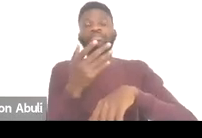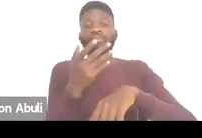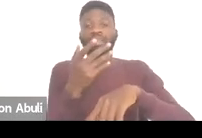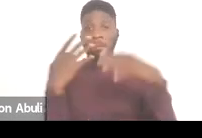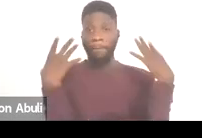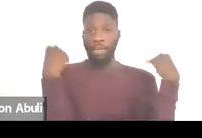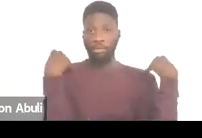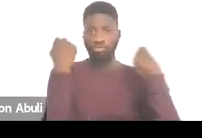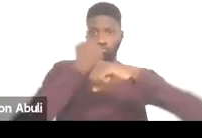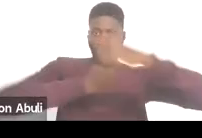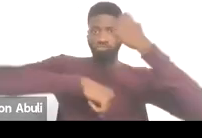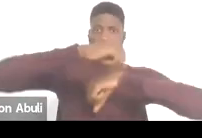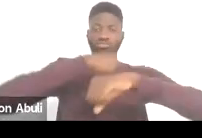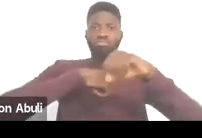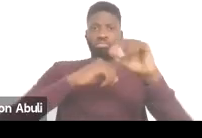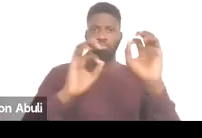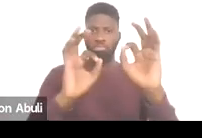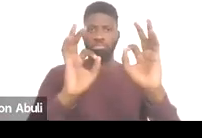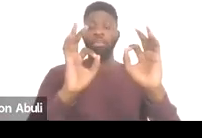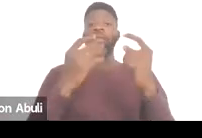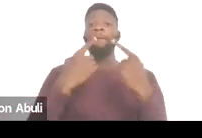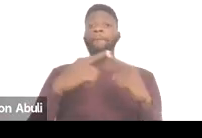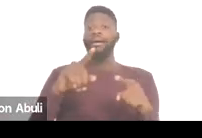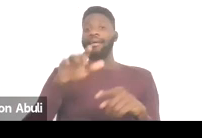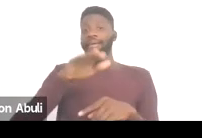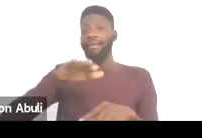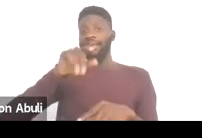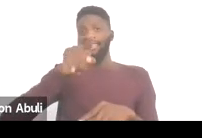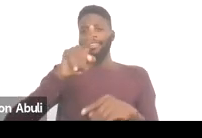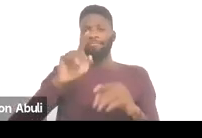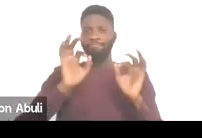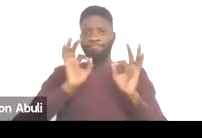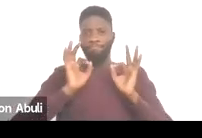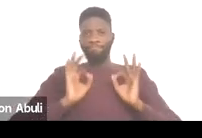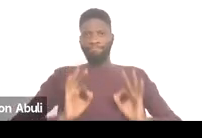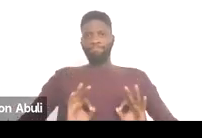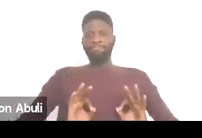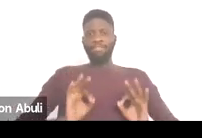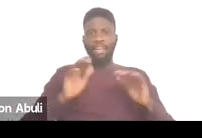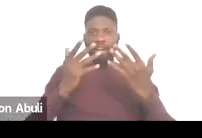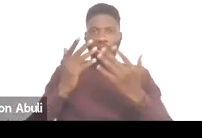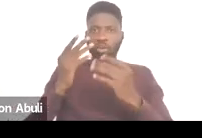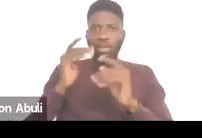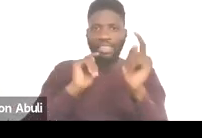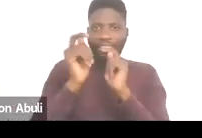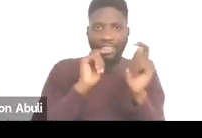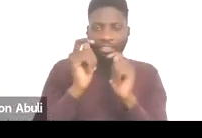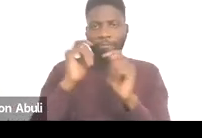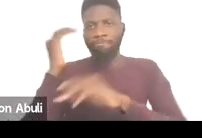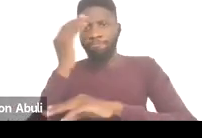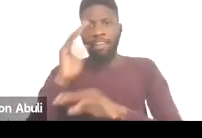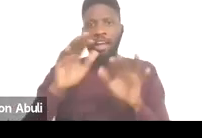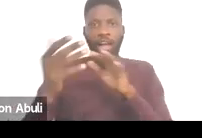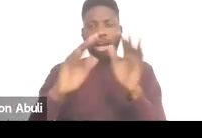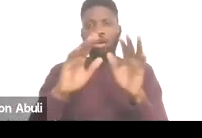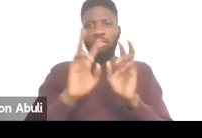practical things on delivering, but when it comes to how you present yourself at the interview, the panel is left to